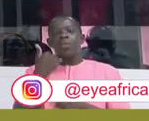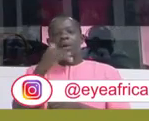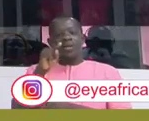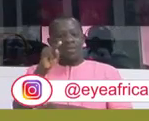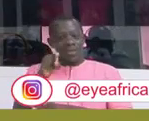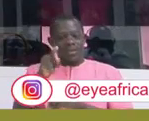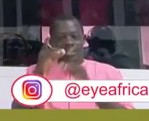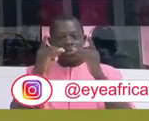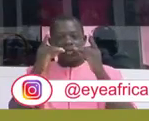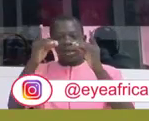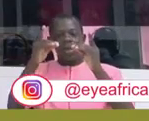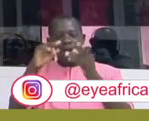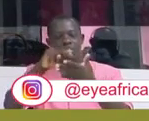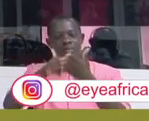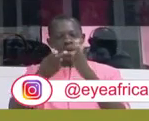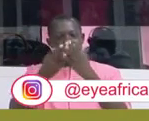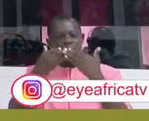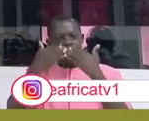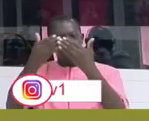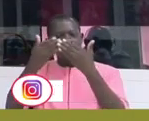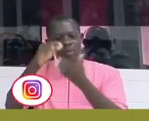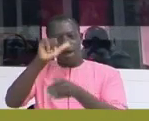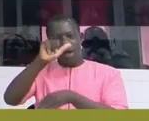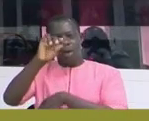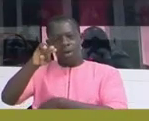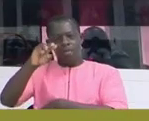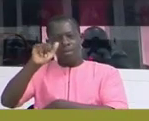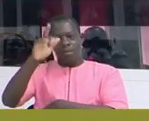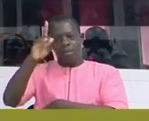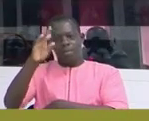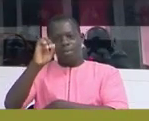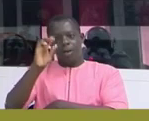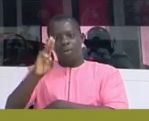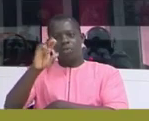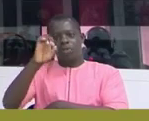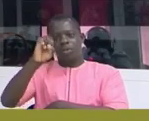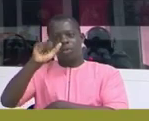Yes. Was this declared to samba?